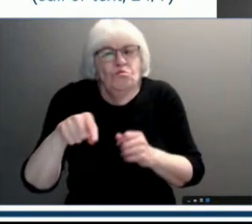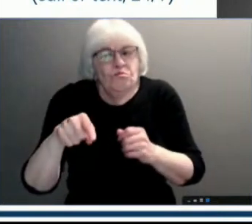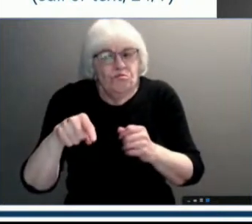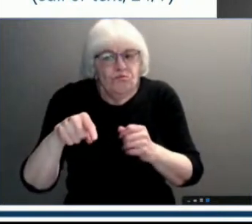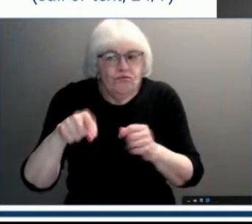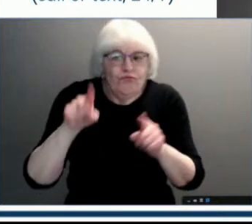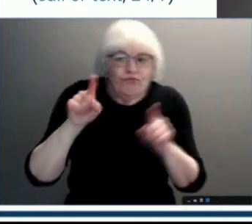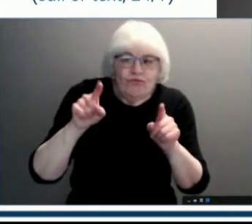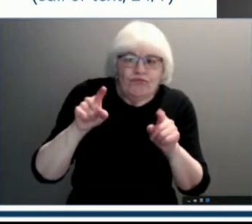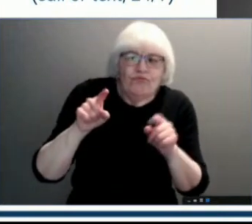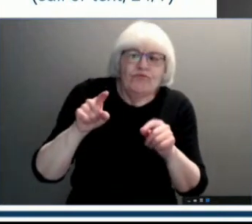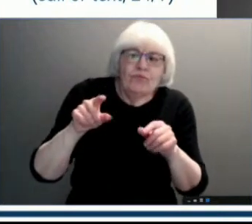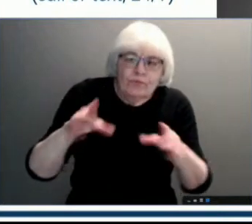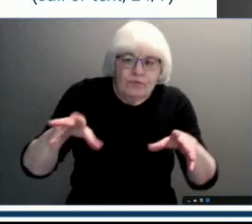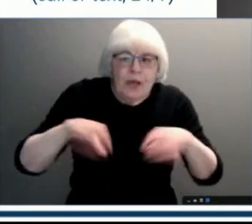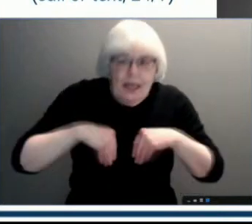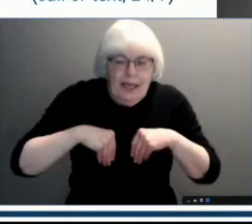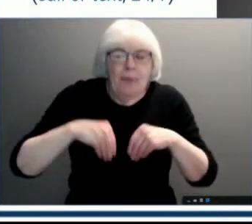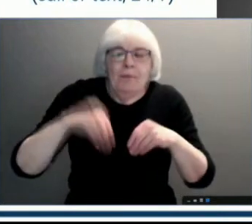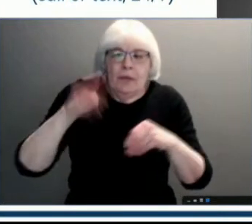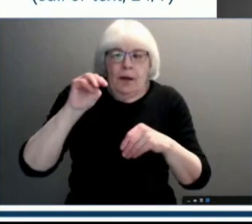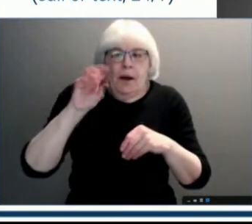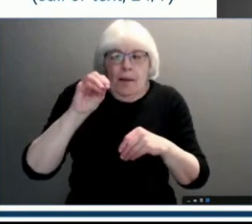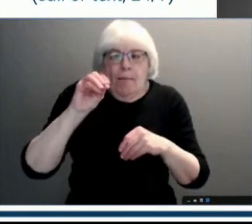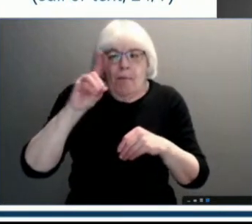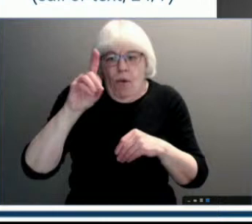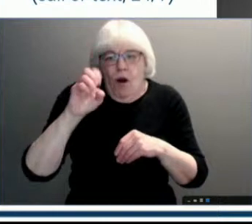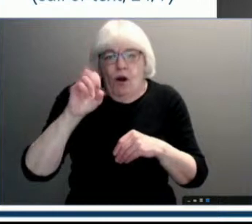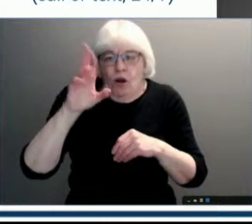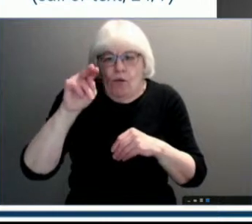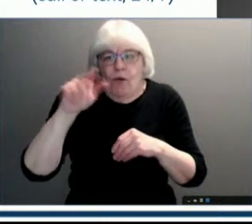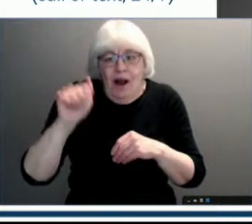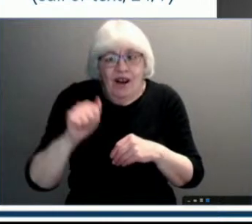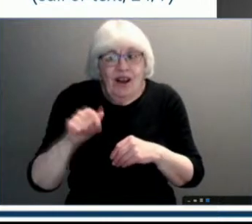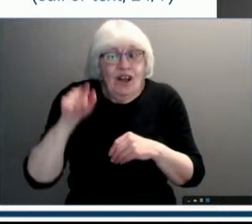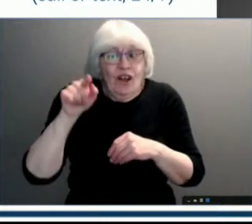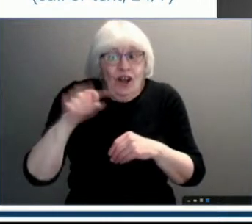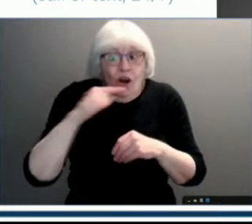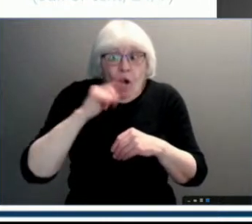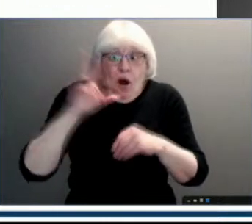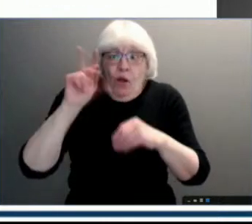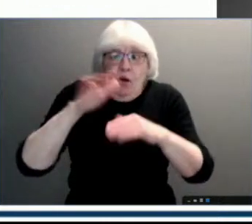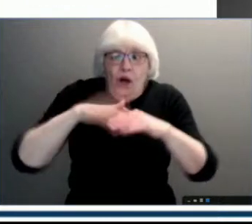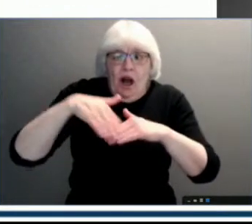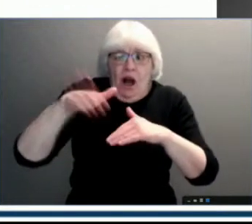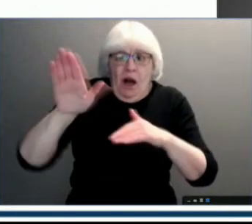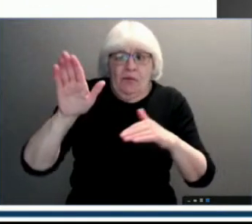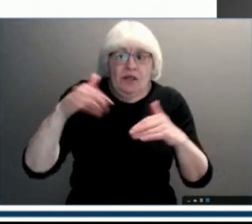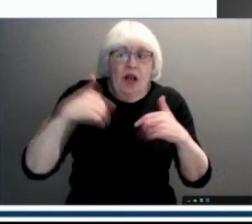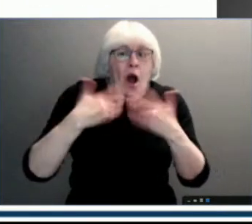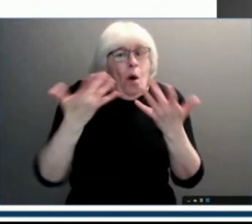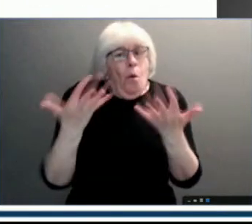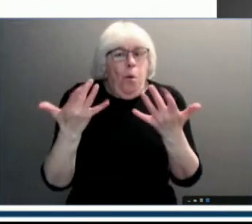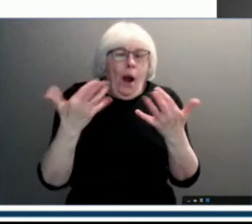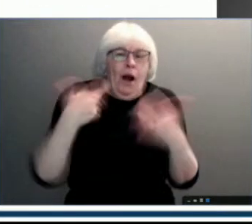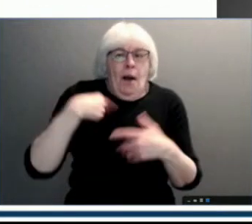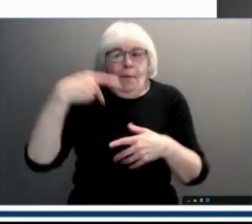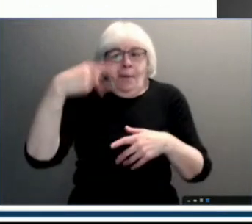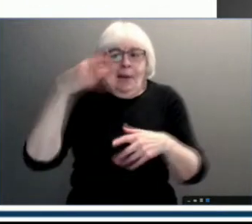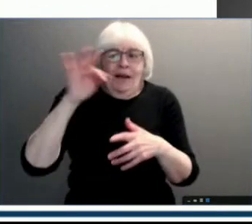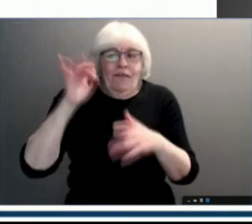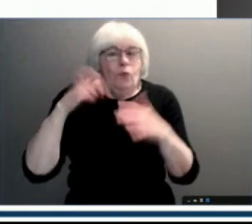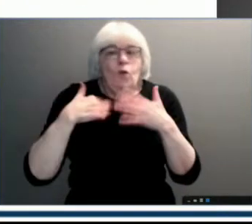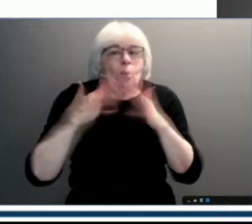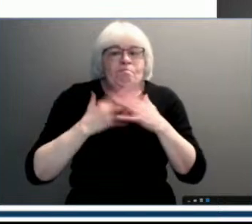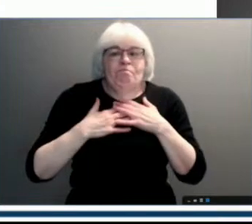vaccine. So if you're 30 or over, please do not wait for a Pfizer booster. If you can find a Moderna appointment, book it.